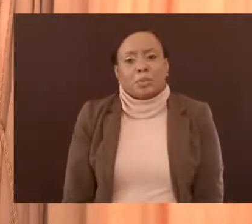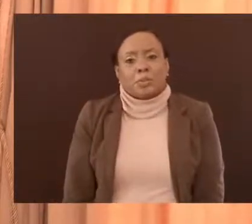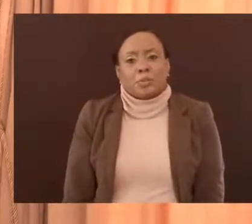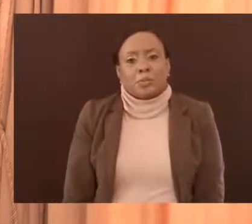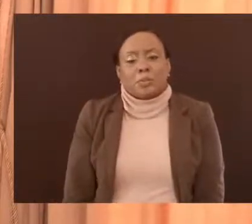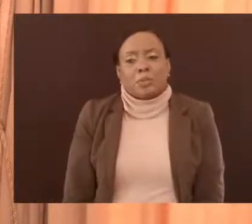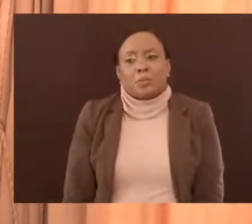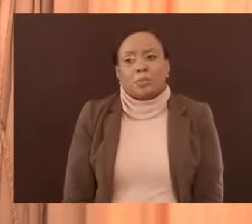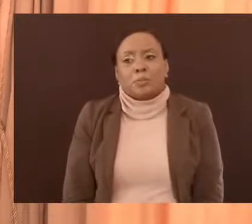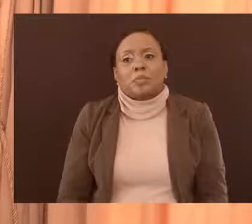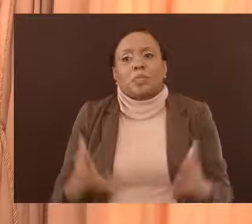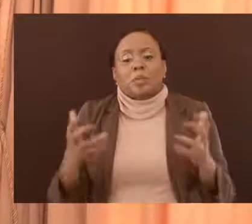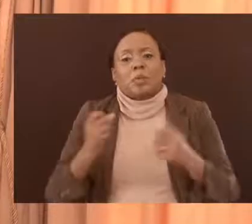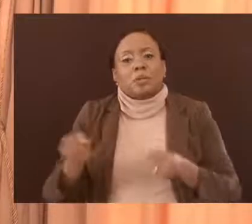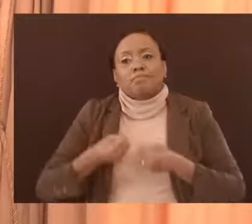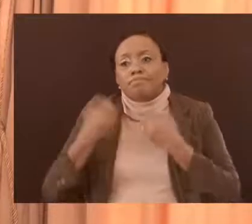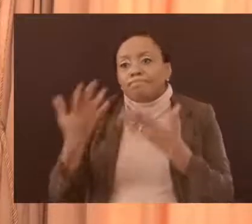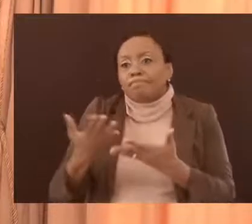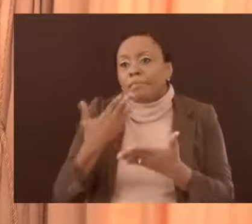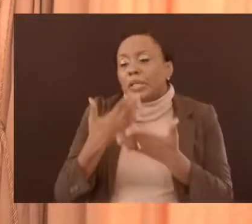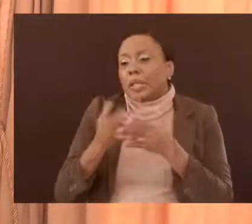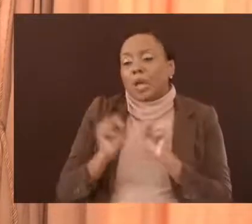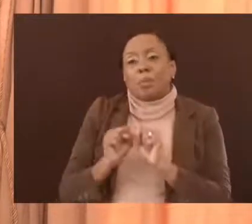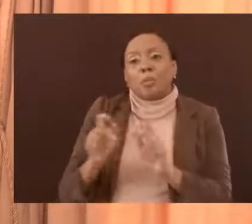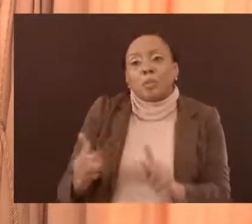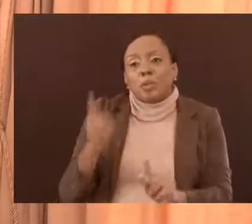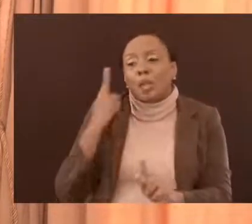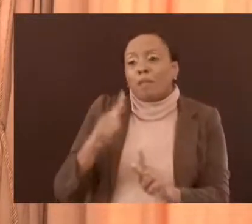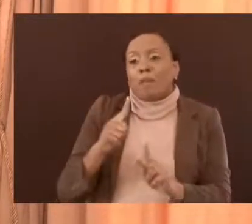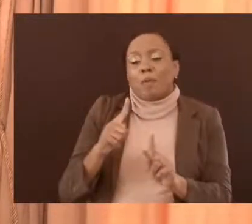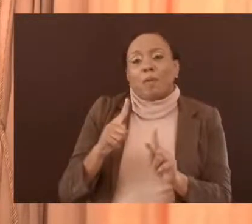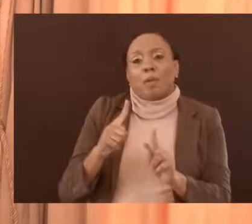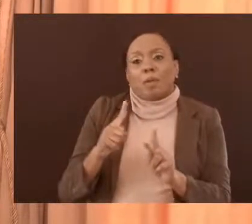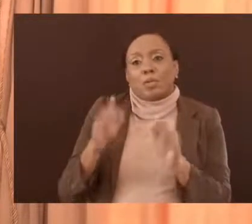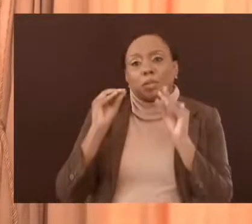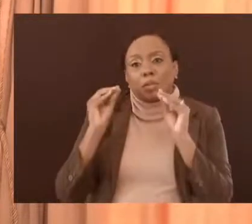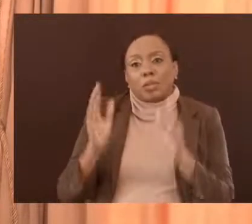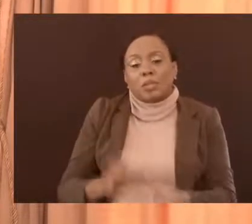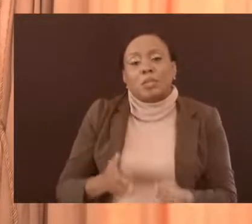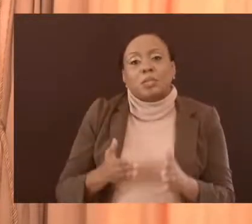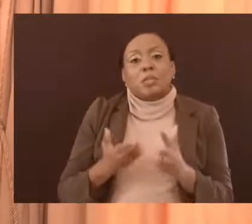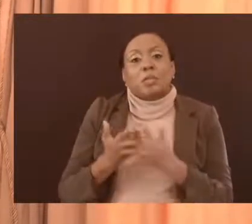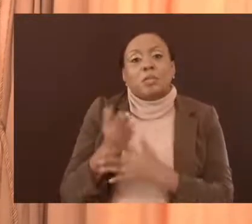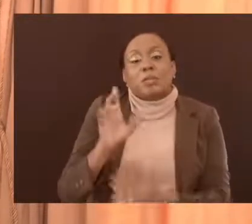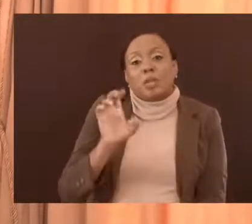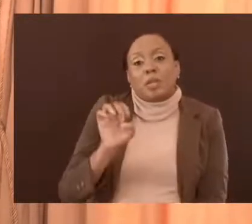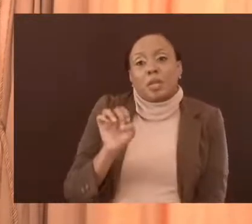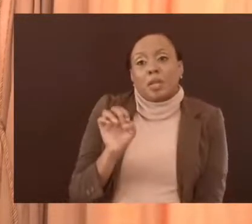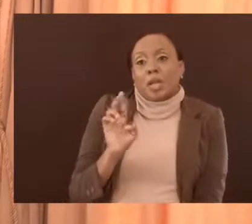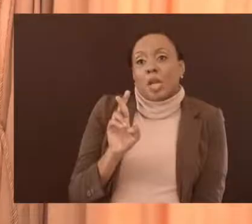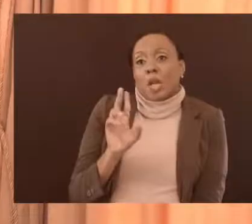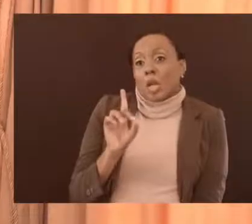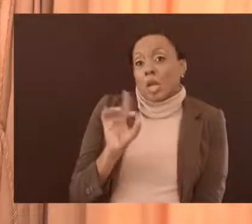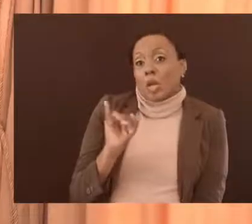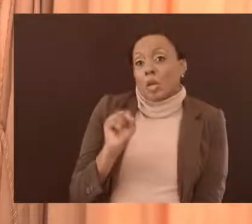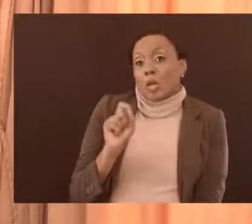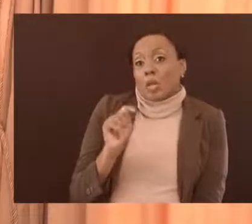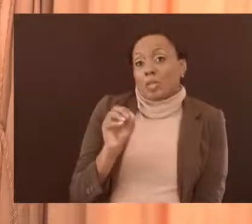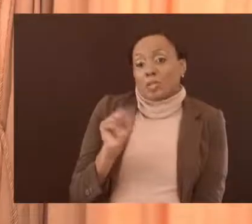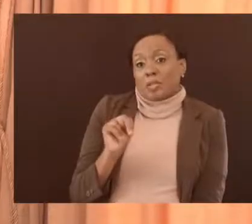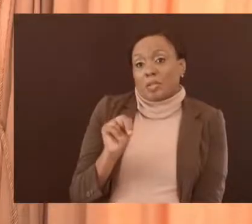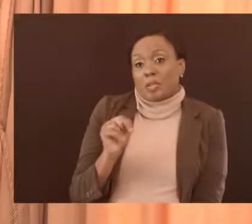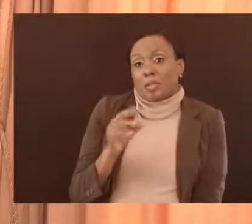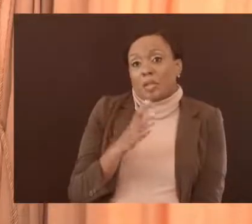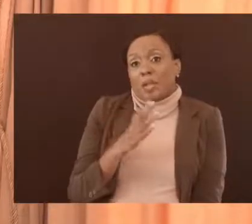provide those opportunities to all teachers through the Erdiston Teachers Training College and also through the Ministry